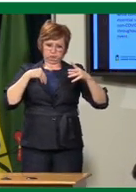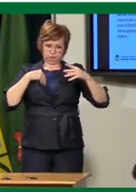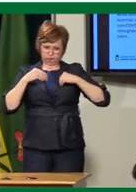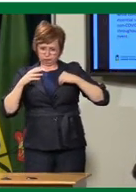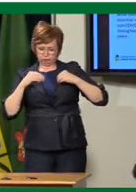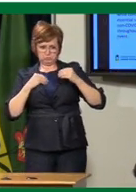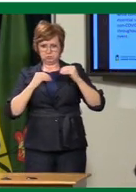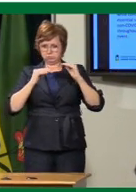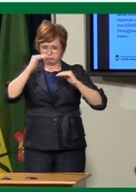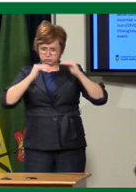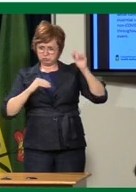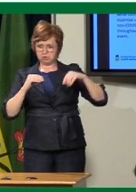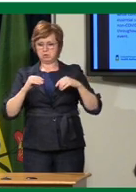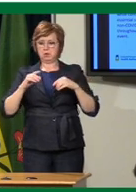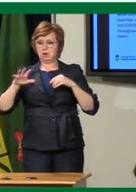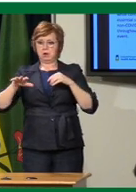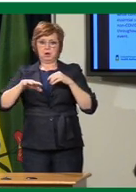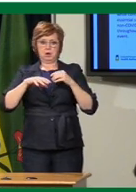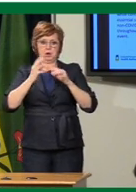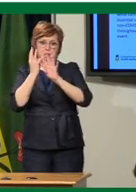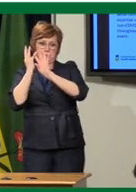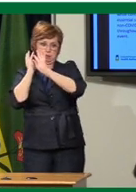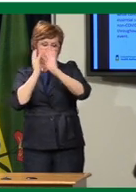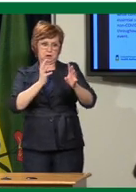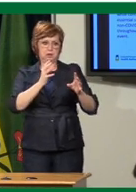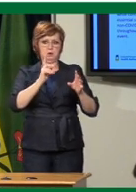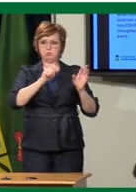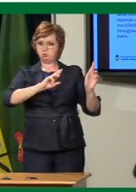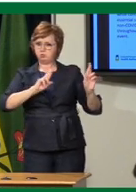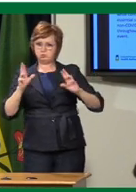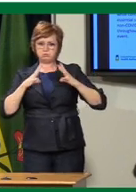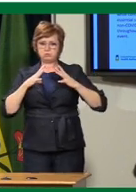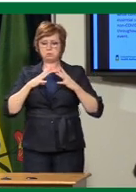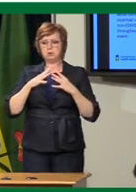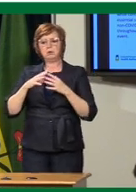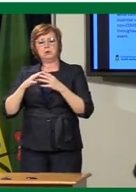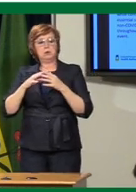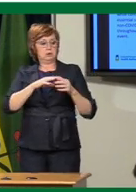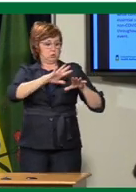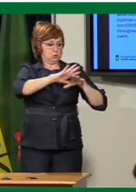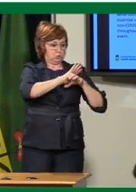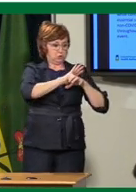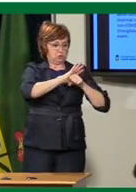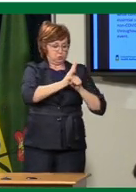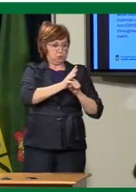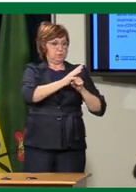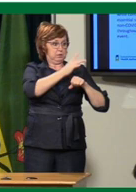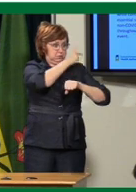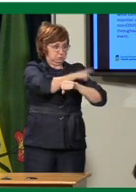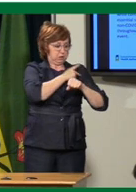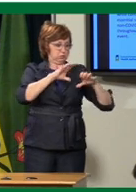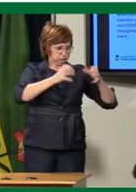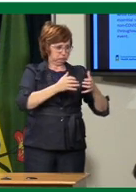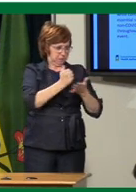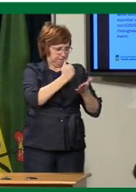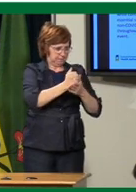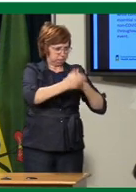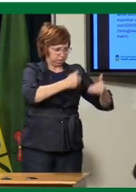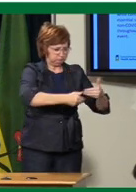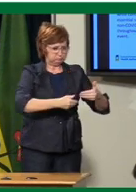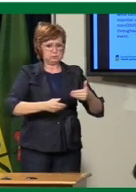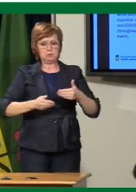continuing to deliver essential services to non-COVID-19 patients throughout the duration of the pandemic, and